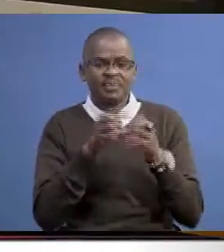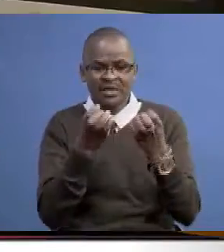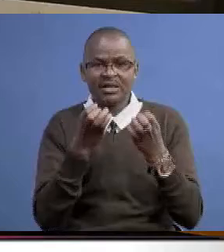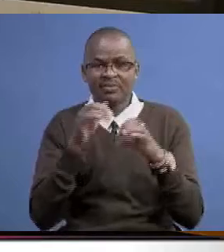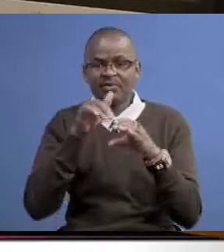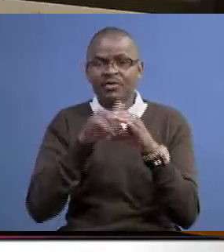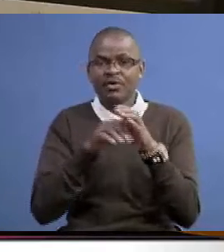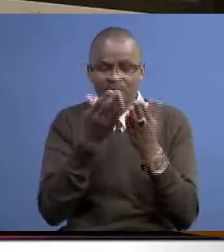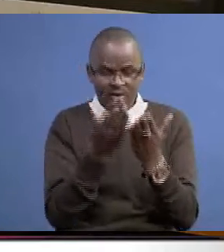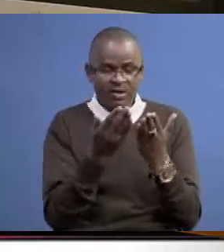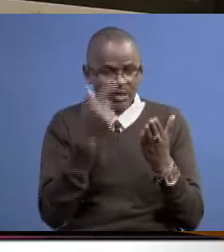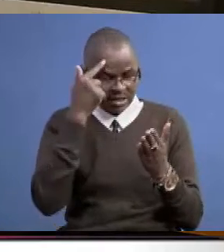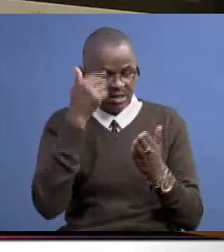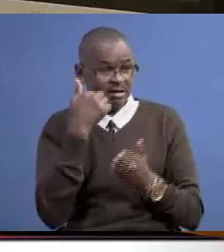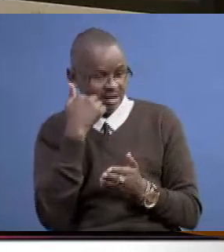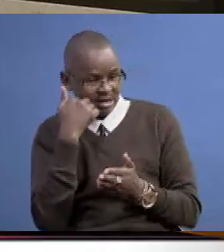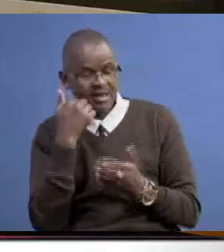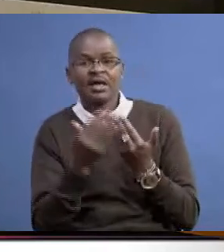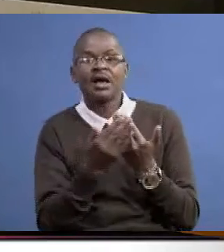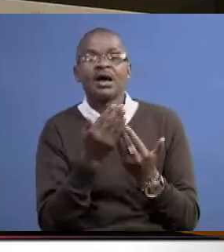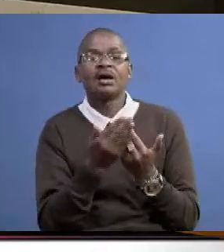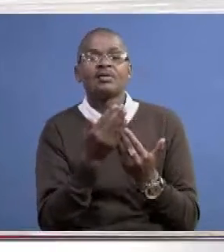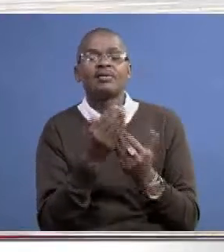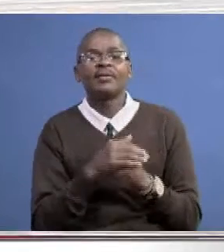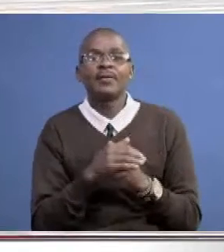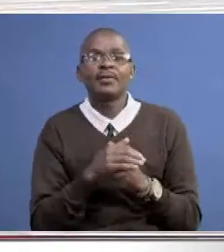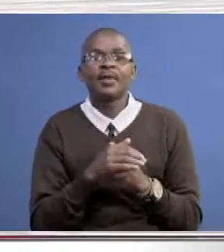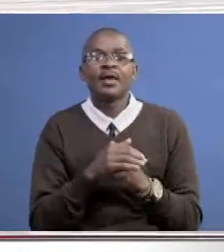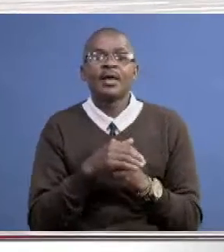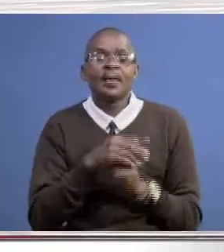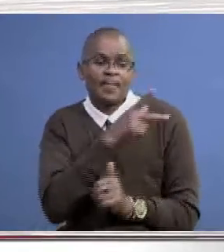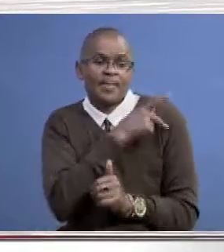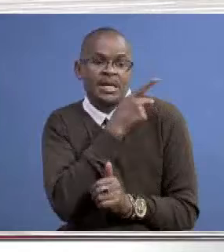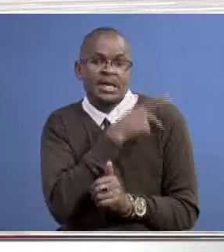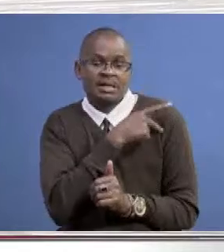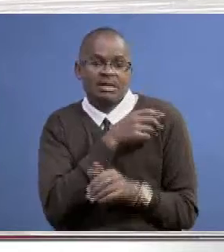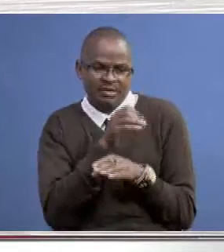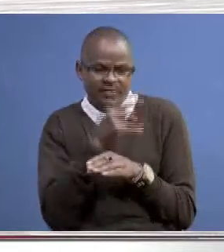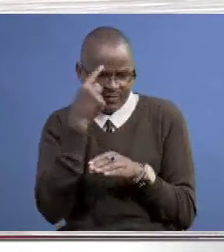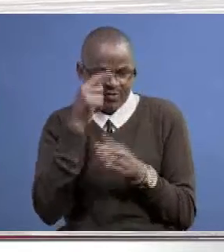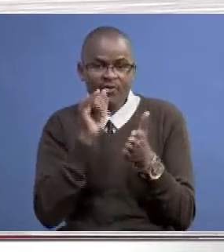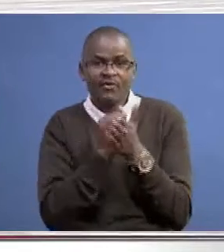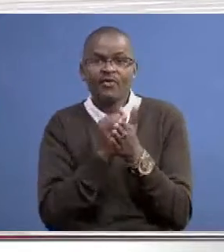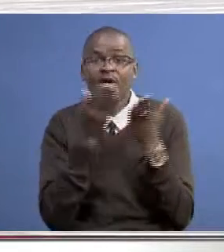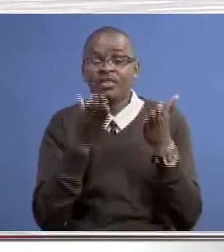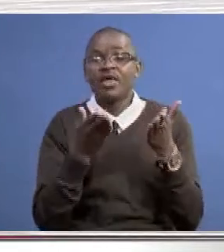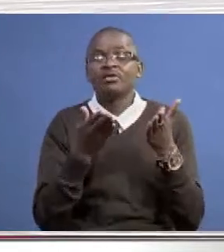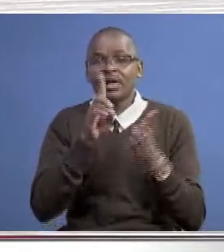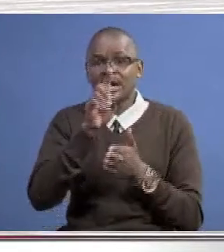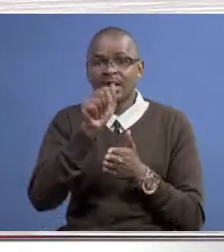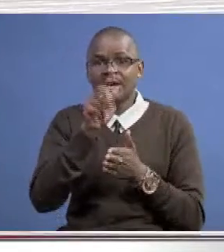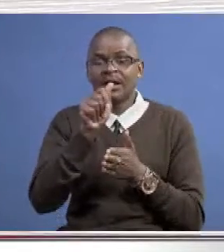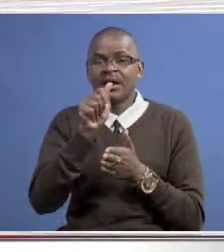shot in the arm for the ailing Kenyan healthcare. A patient's medical history, details and reference will already be in the